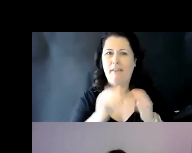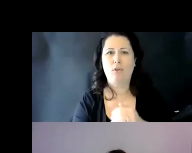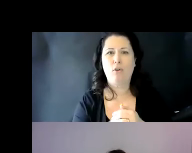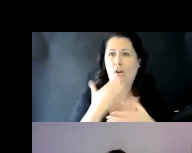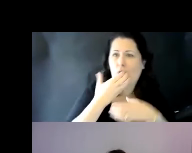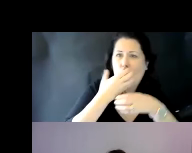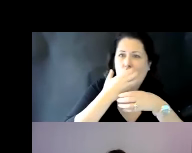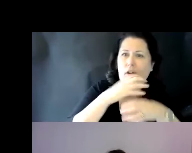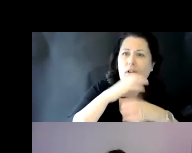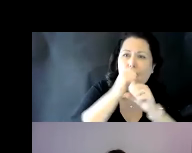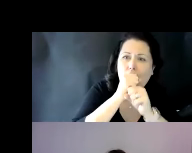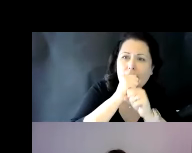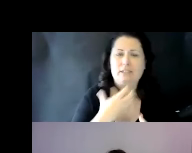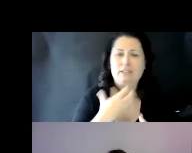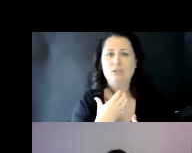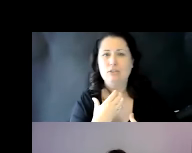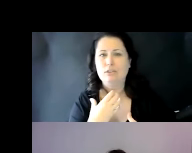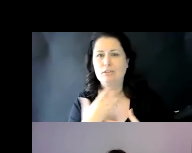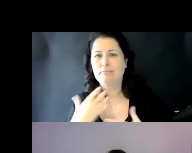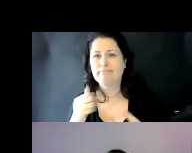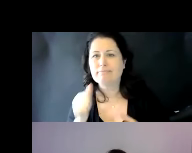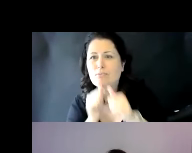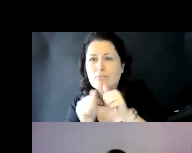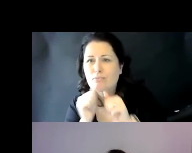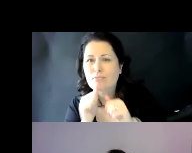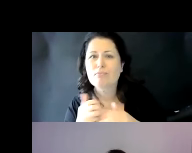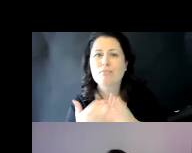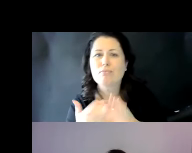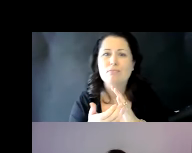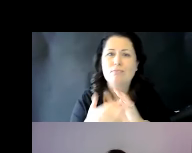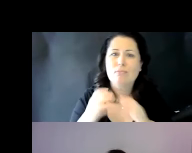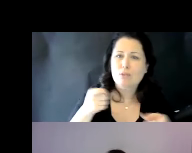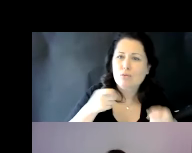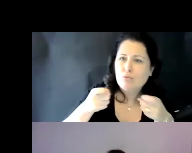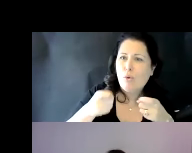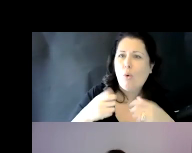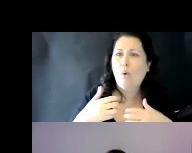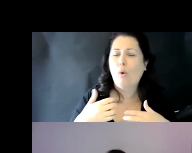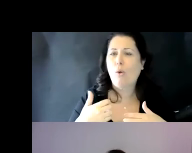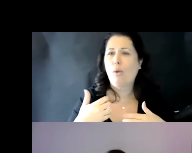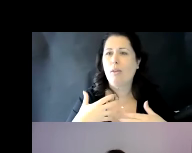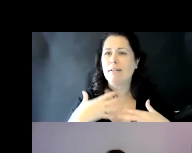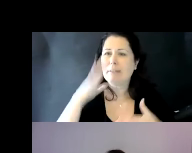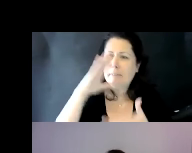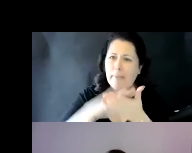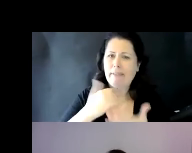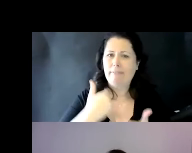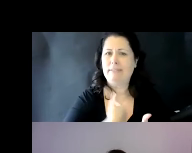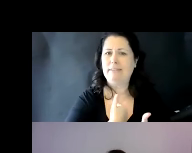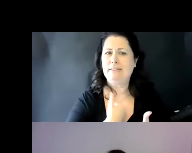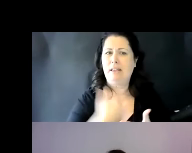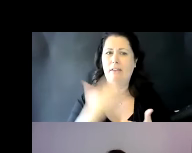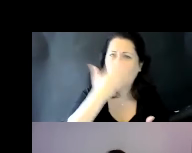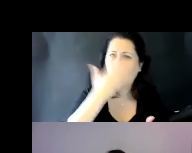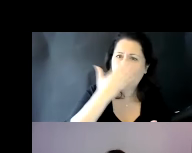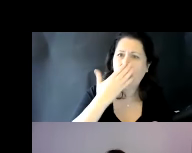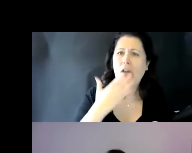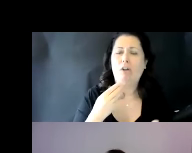became an issue. We got questions over attainment of hope, shame and guilt, appearance, decreasing